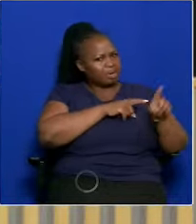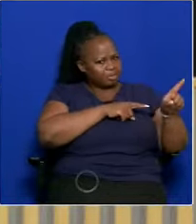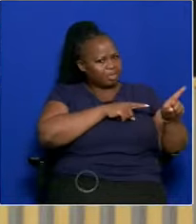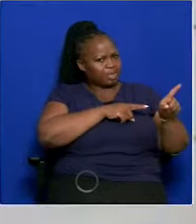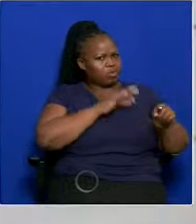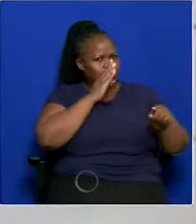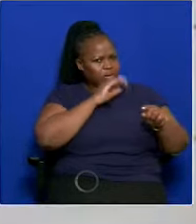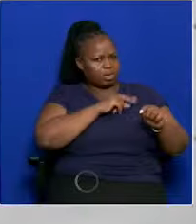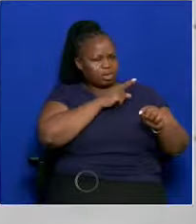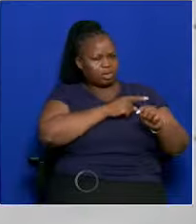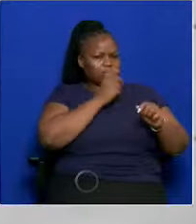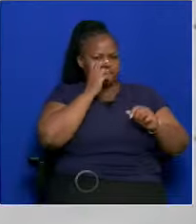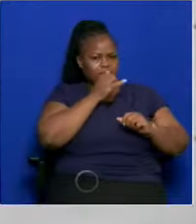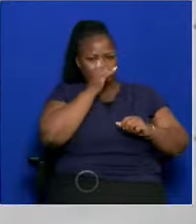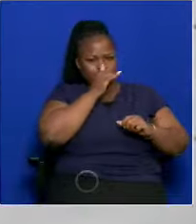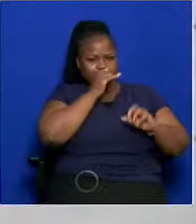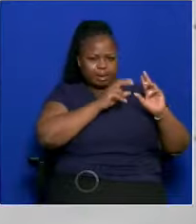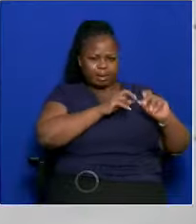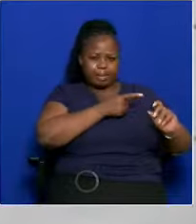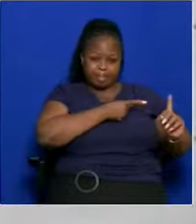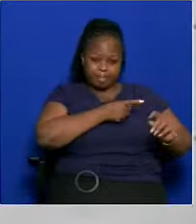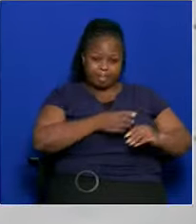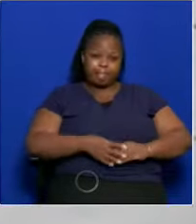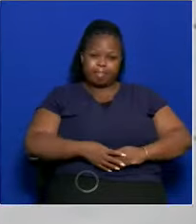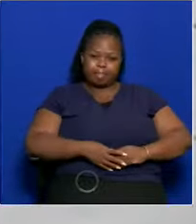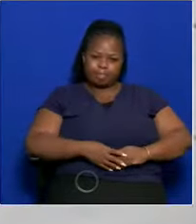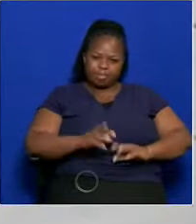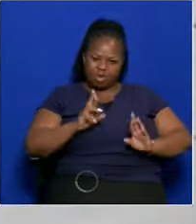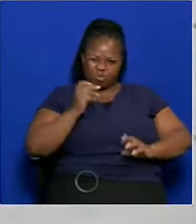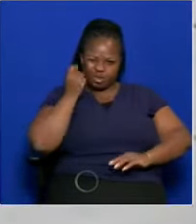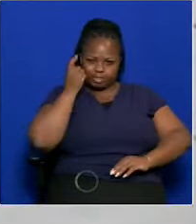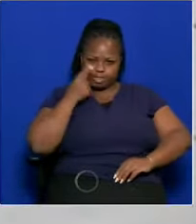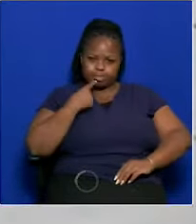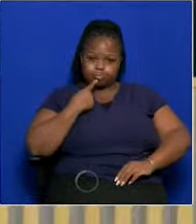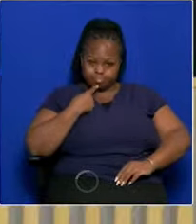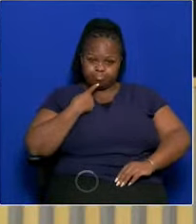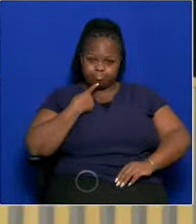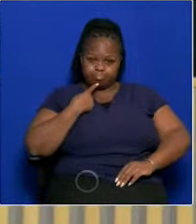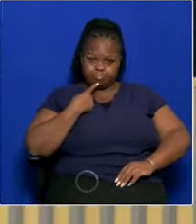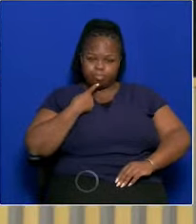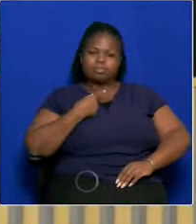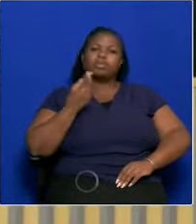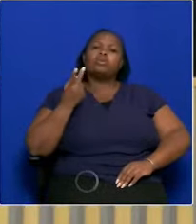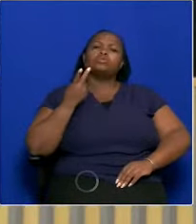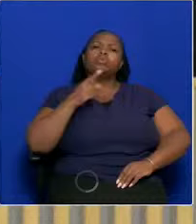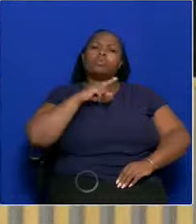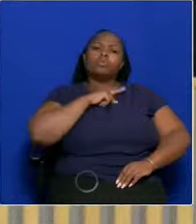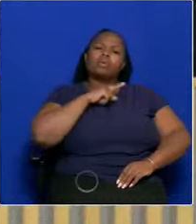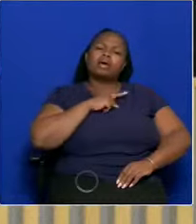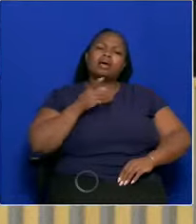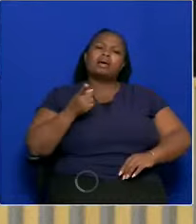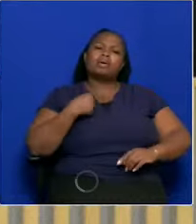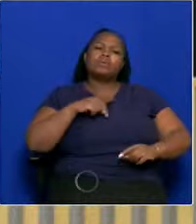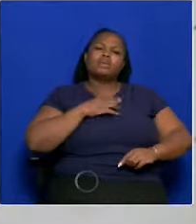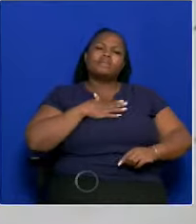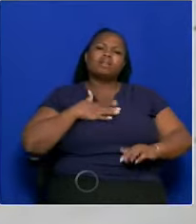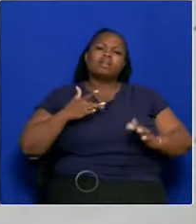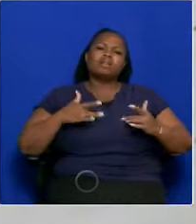criminal investigation. I hope you get the context and why it is concerning to all of us.